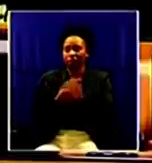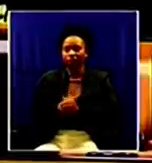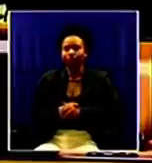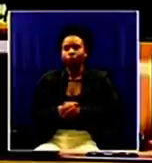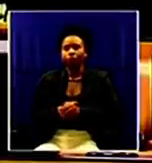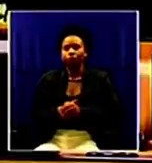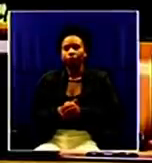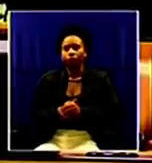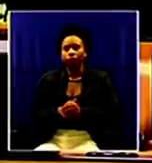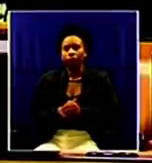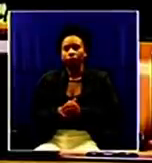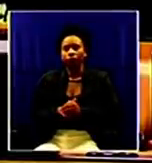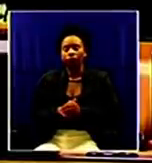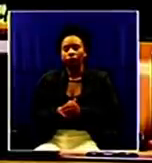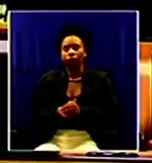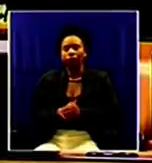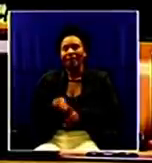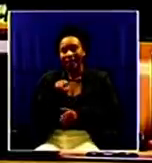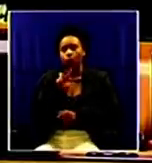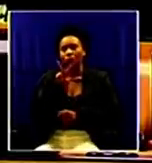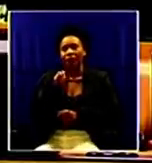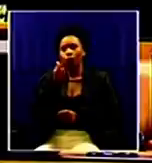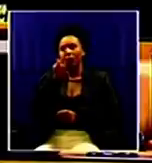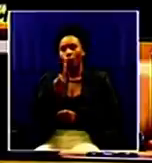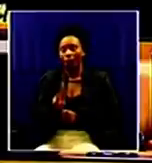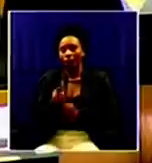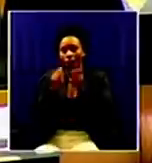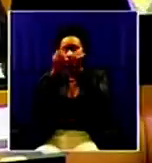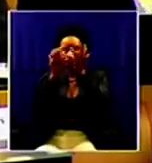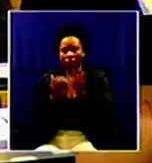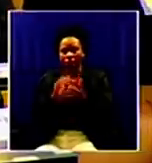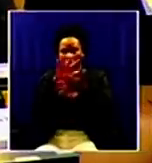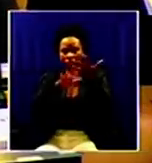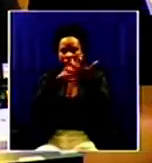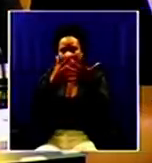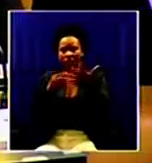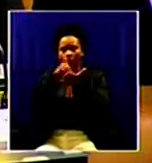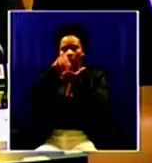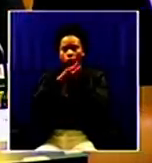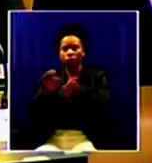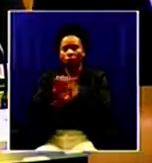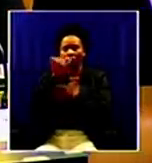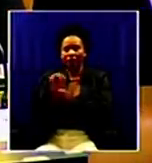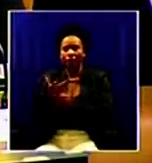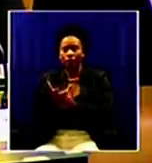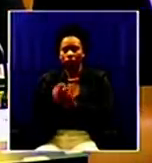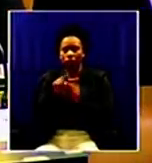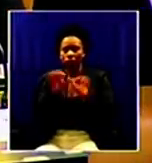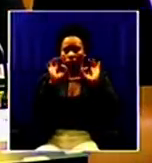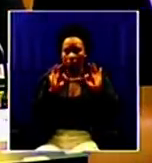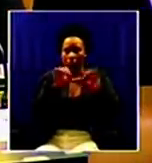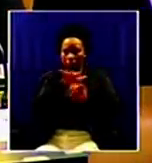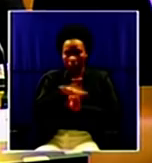This 2021 budget framework puts South Africa on a course to achieve a primary surplus. By doing